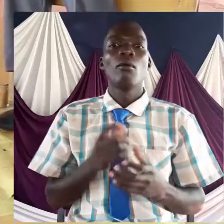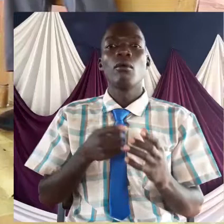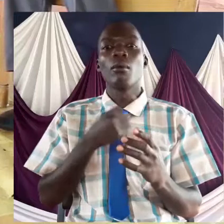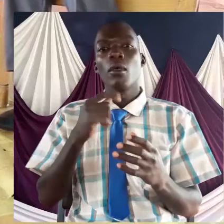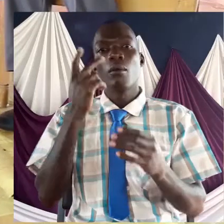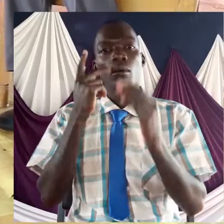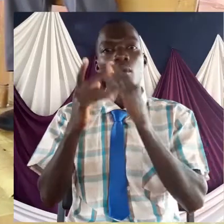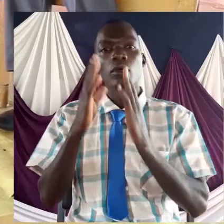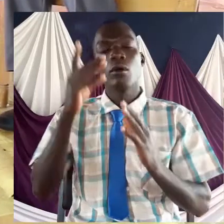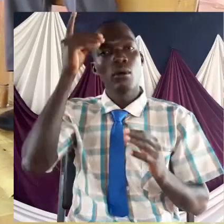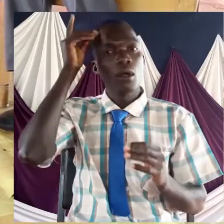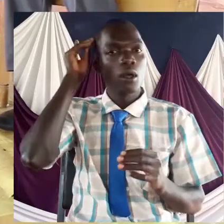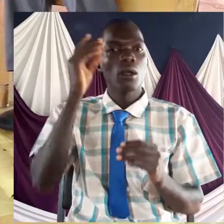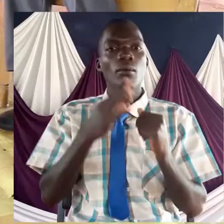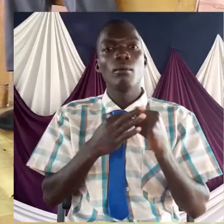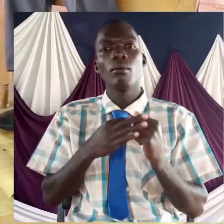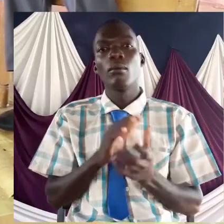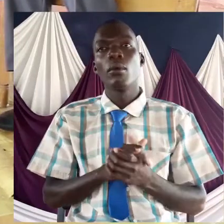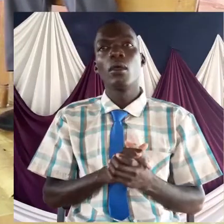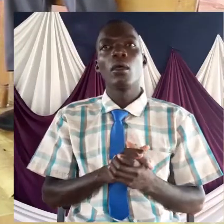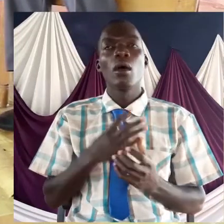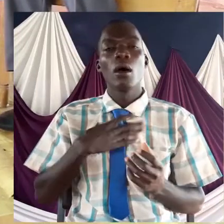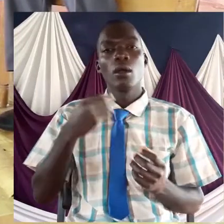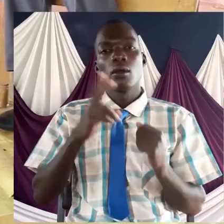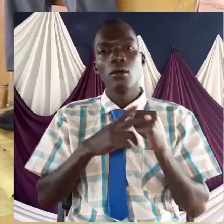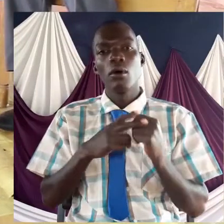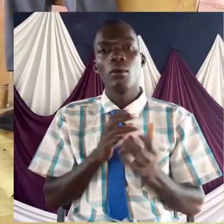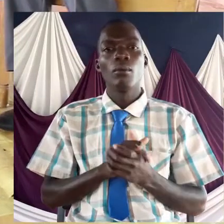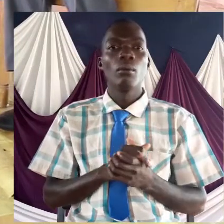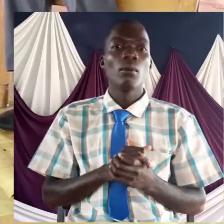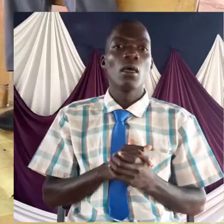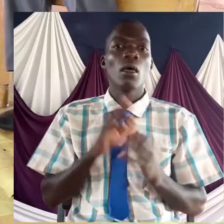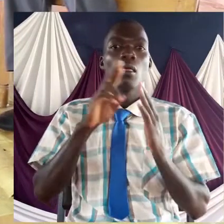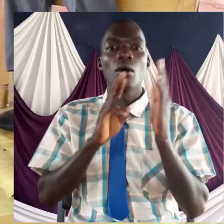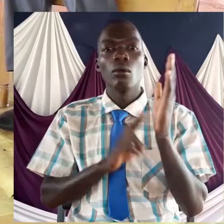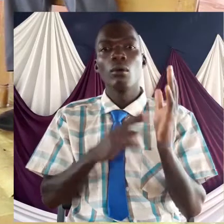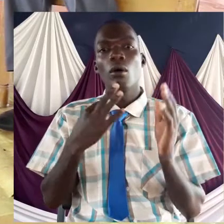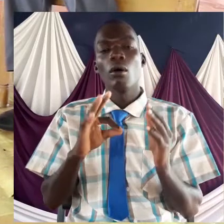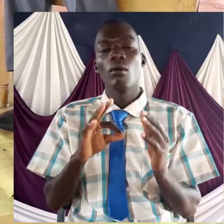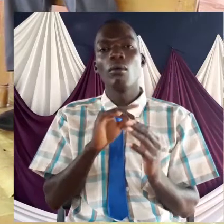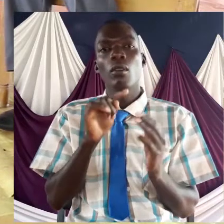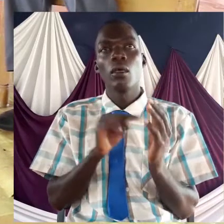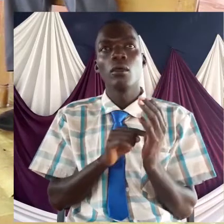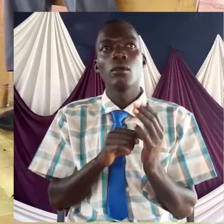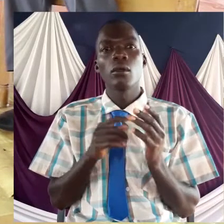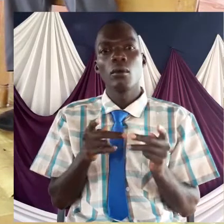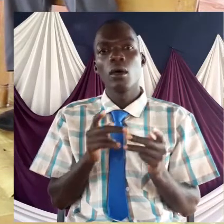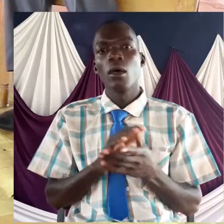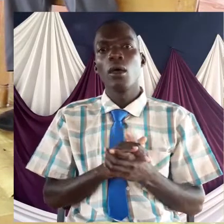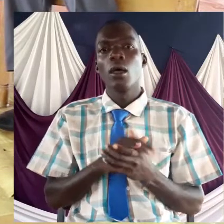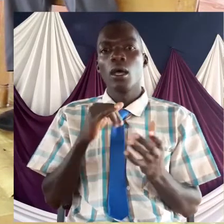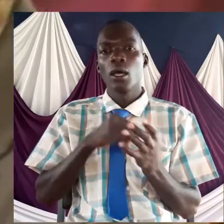the prophecies of Daniel 8 and Daniel 7, the rule of this little horn, does